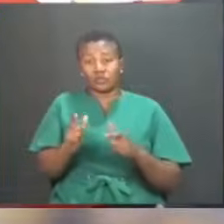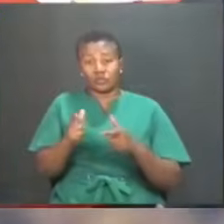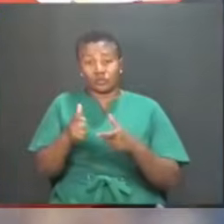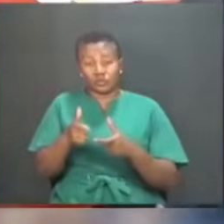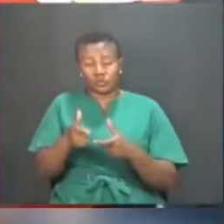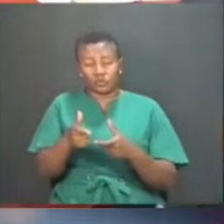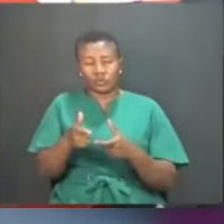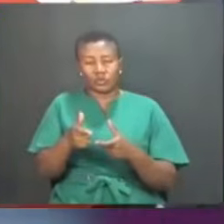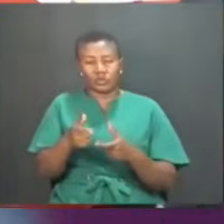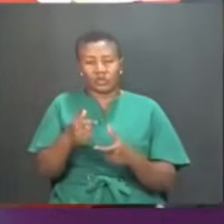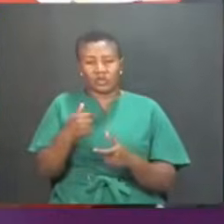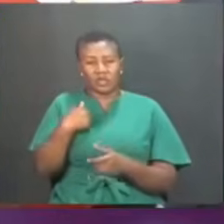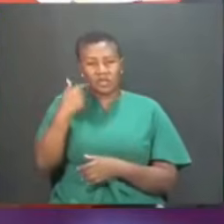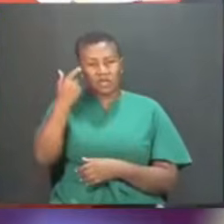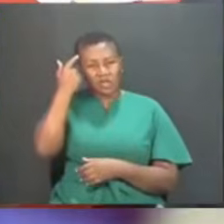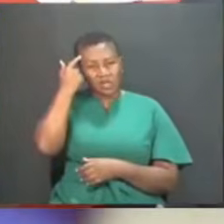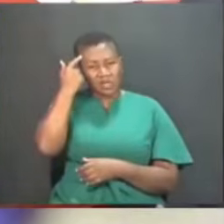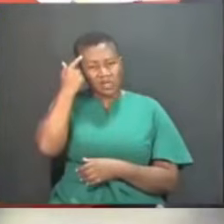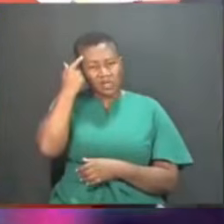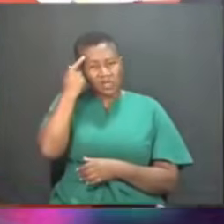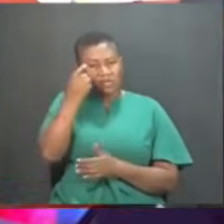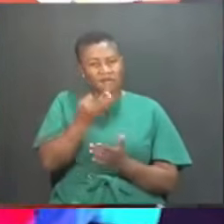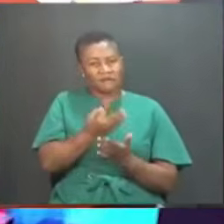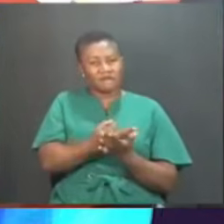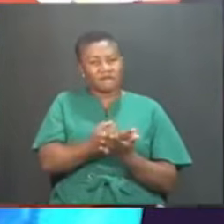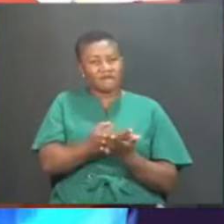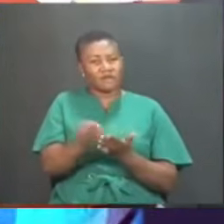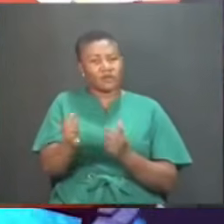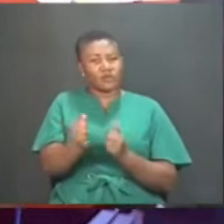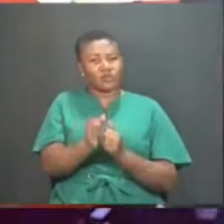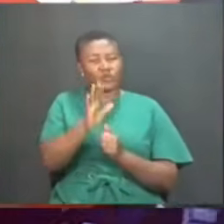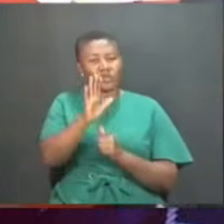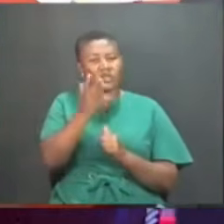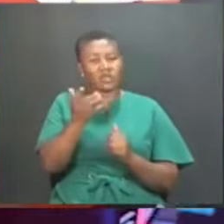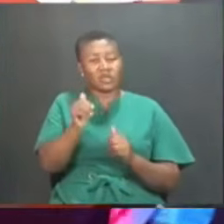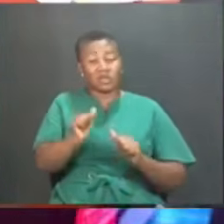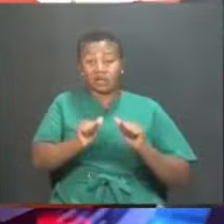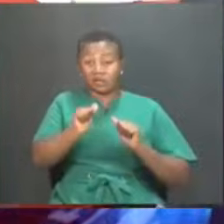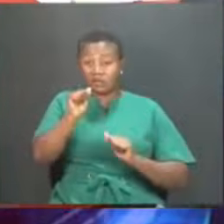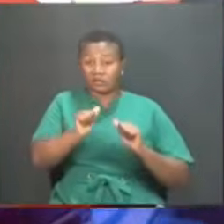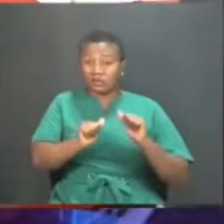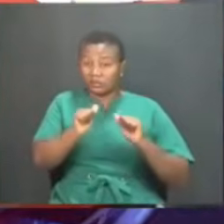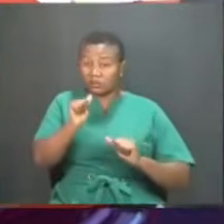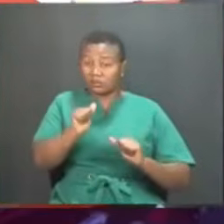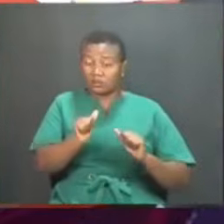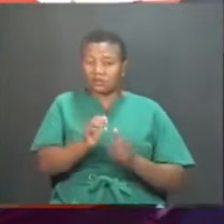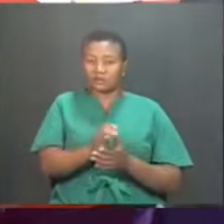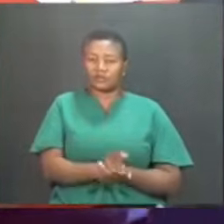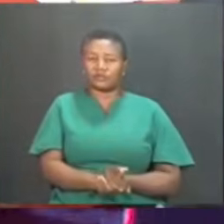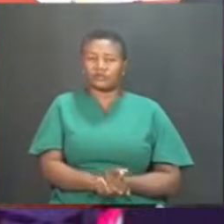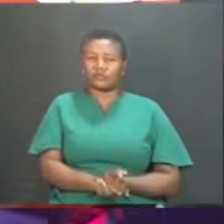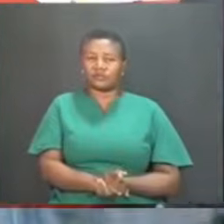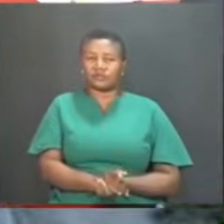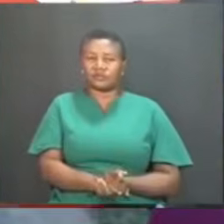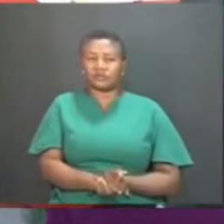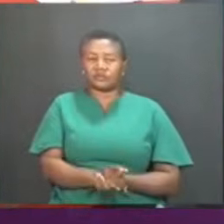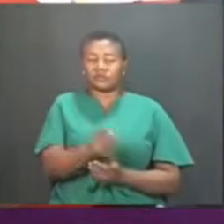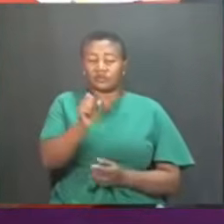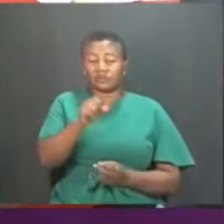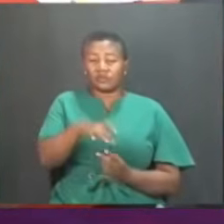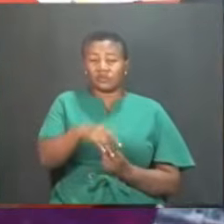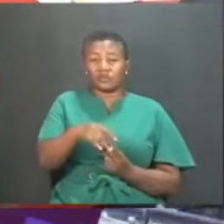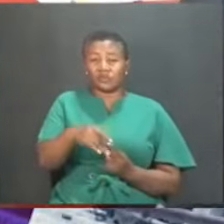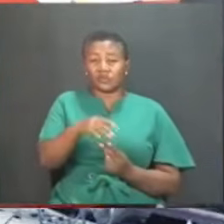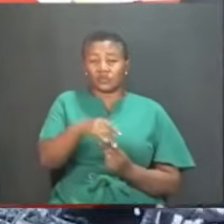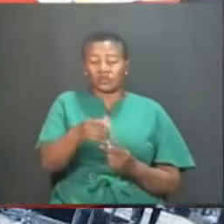I think they failed in their risk assessment. They failed in their risk assessment. Mr. Speaker, you can choose to let people